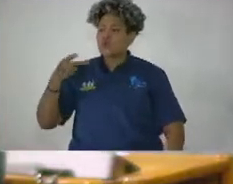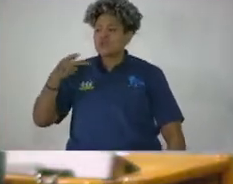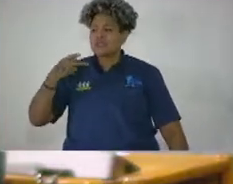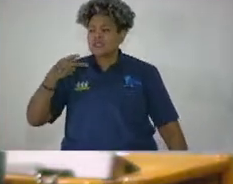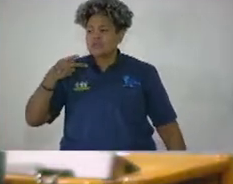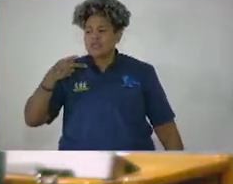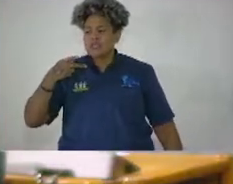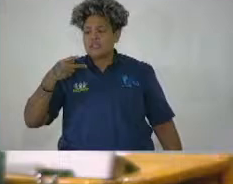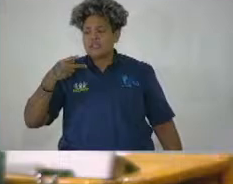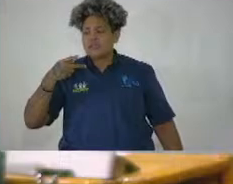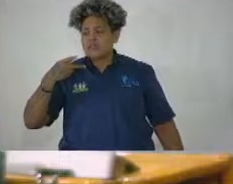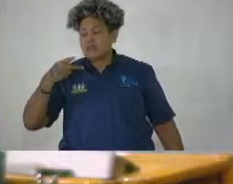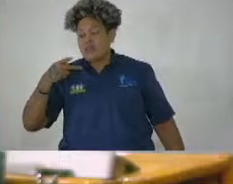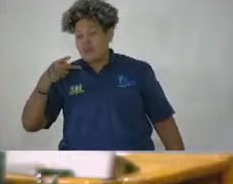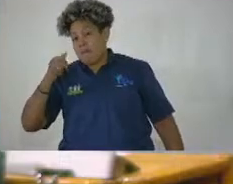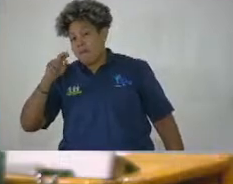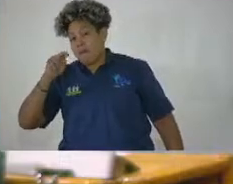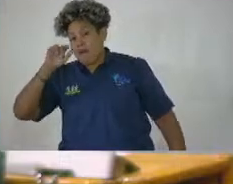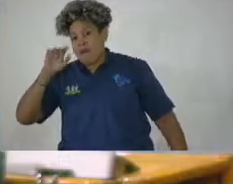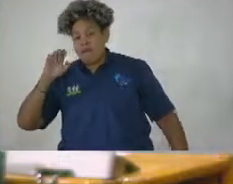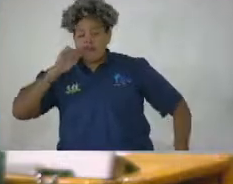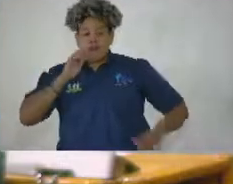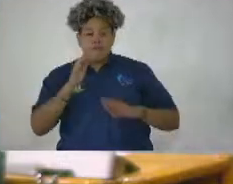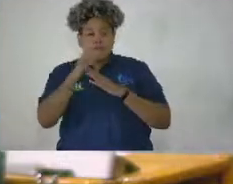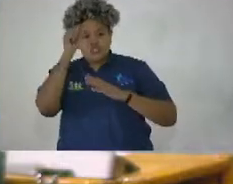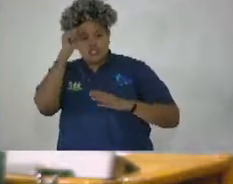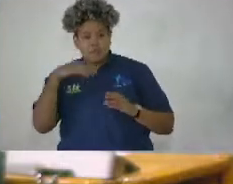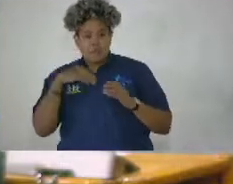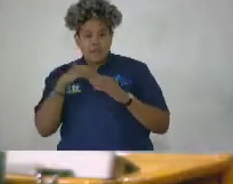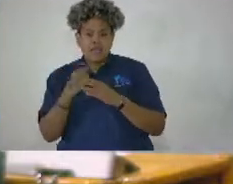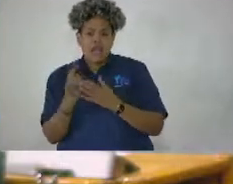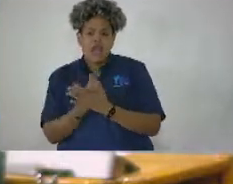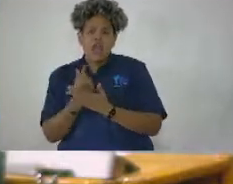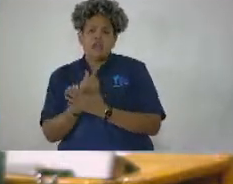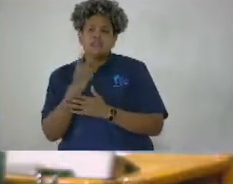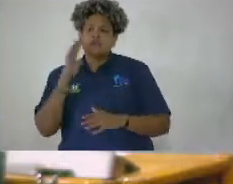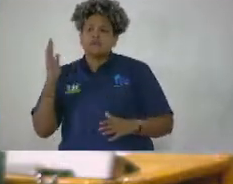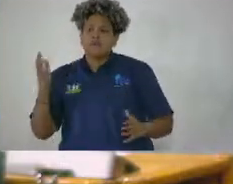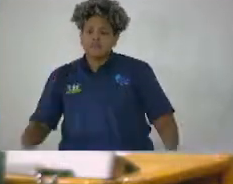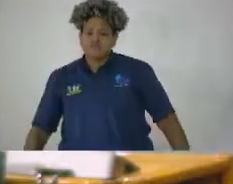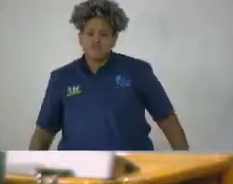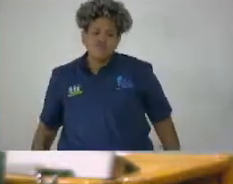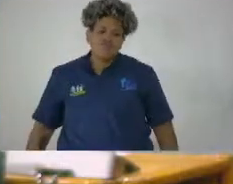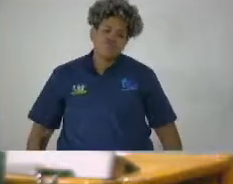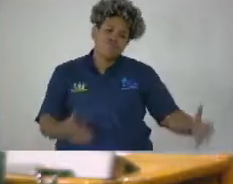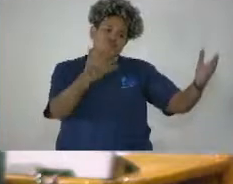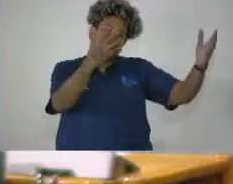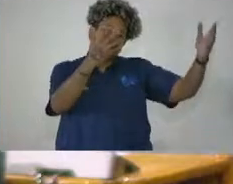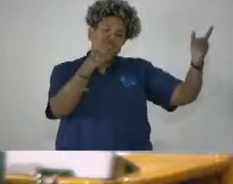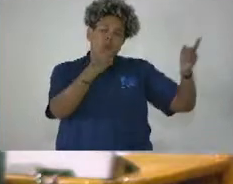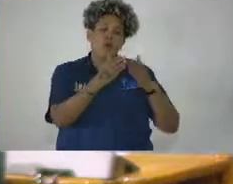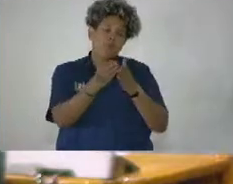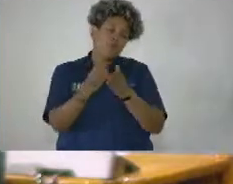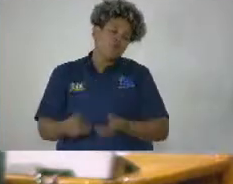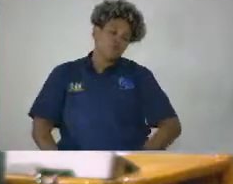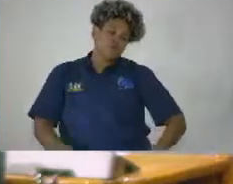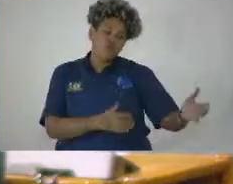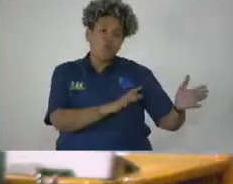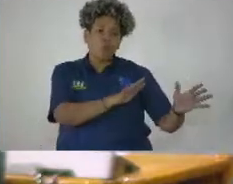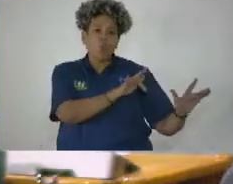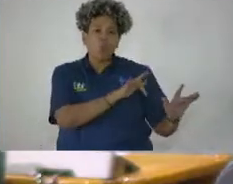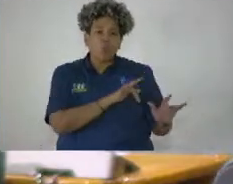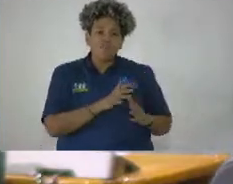the fishermen in the Gospels, casting their net on one side of the boat, coming up